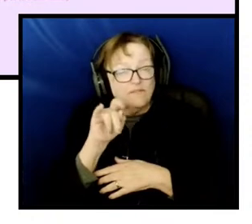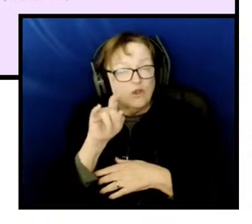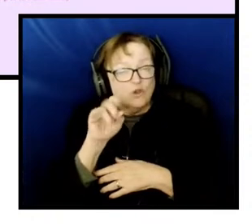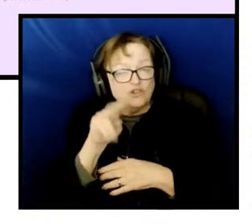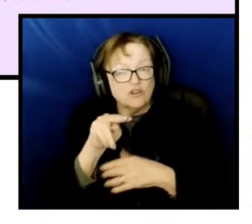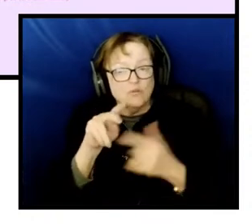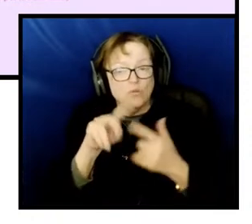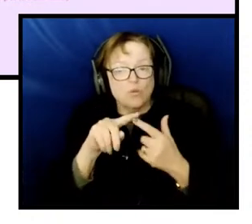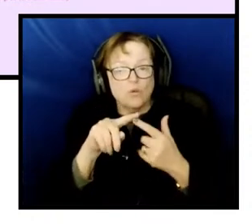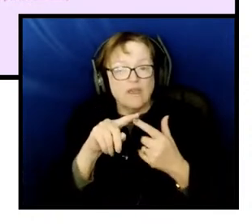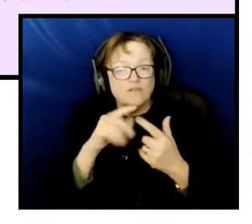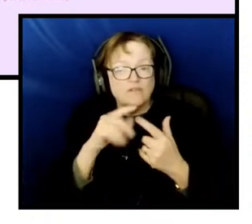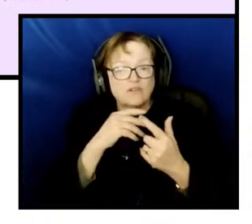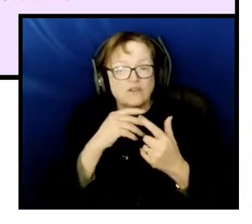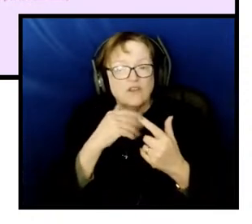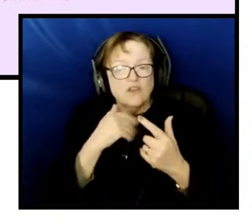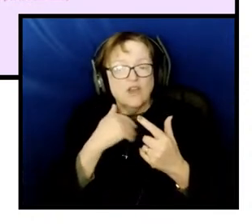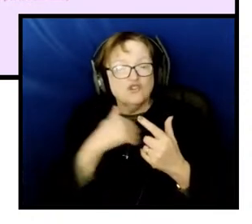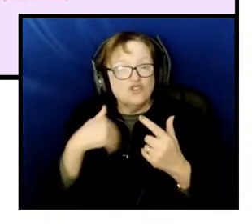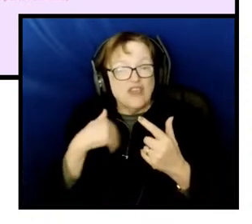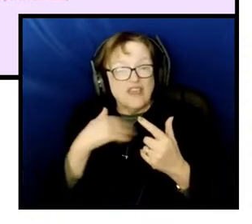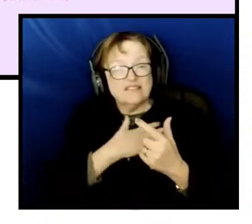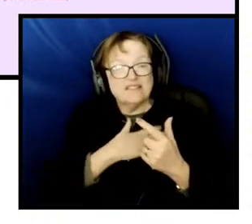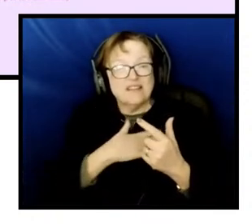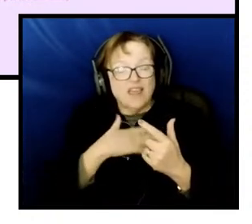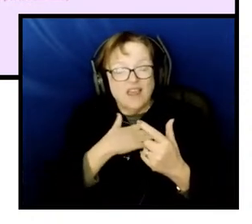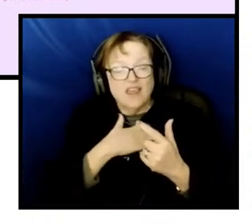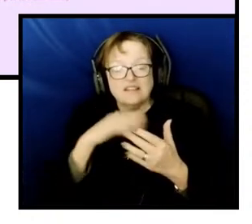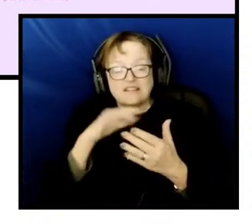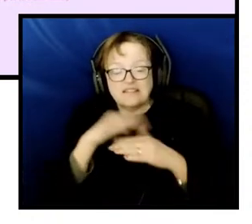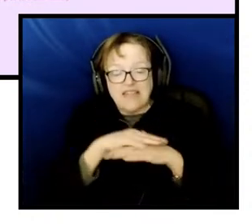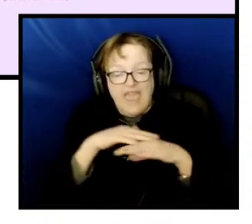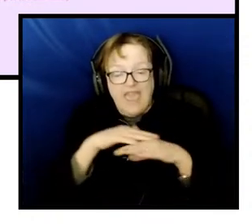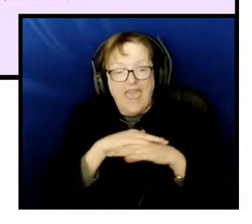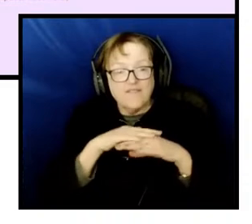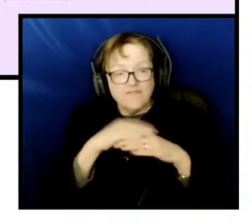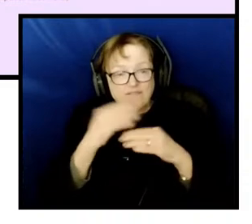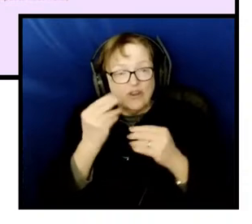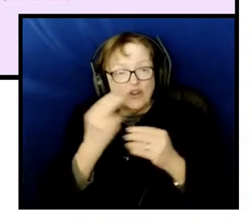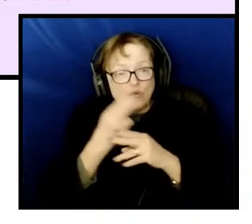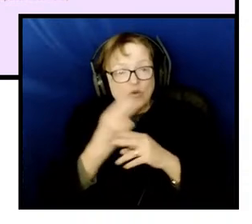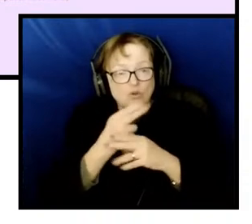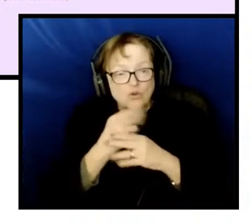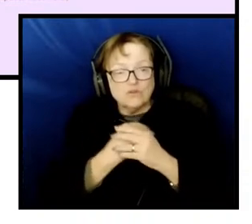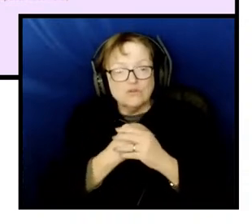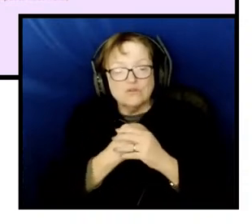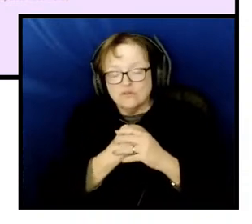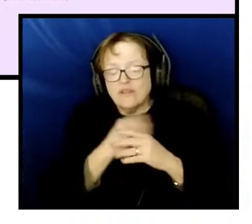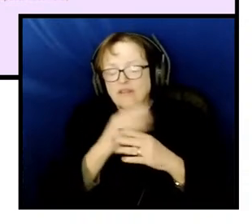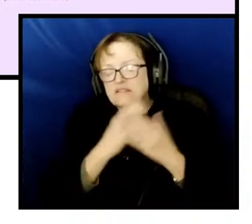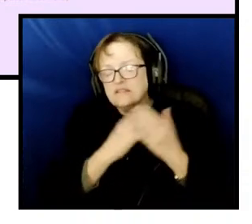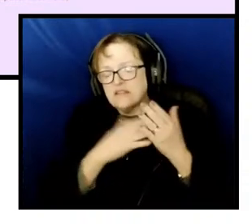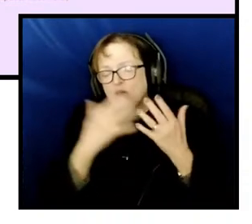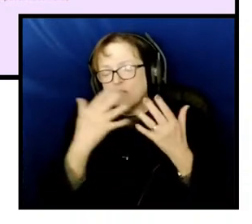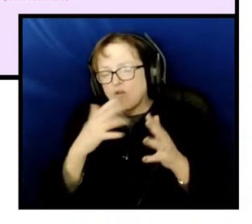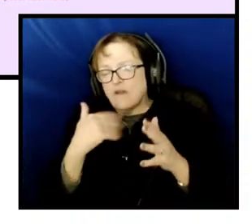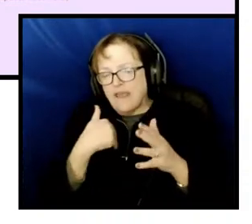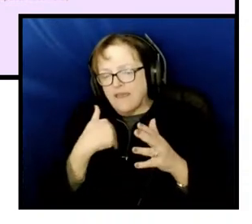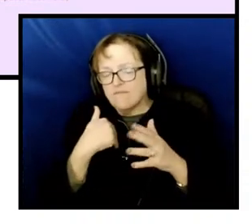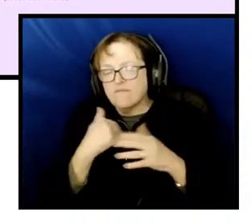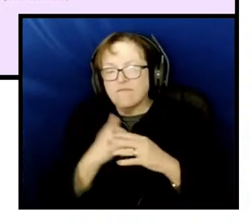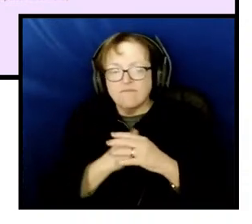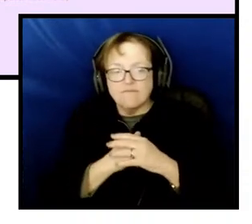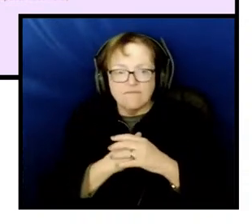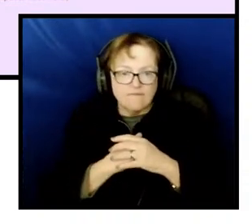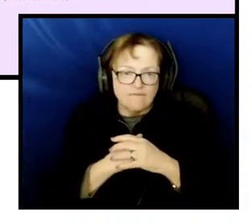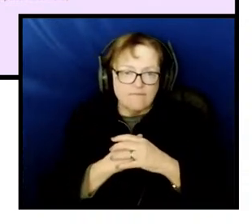chest feeding salve up. And so more will come in the future. And these are just a few things that are already there now. And let's go